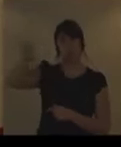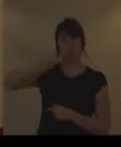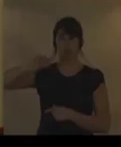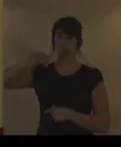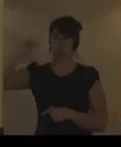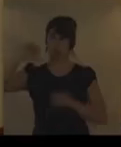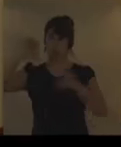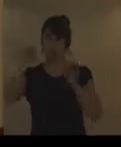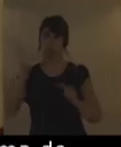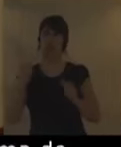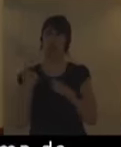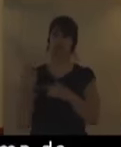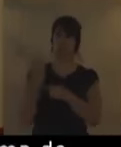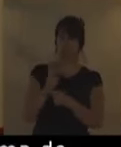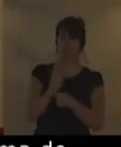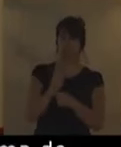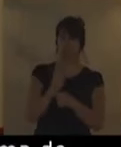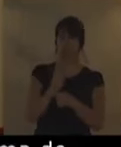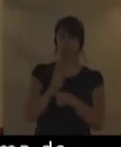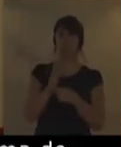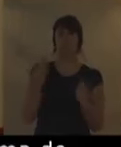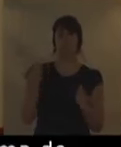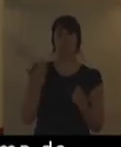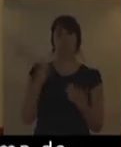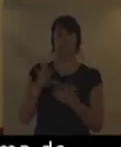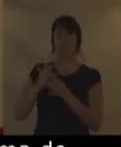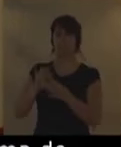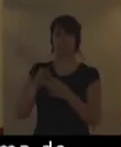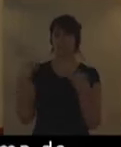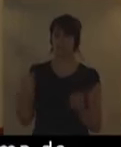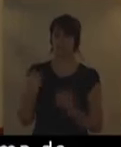the IVT dictionary.